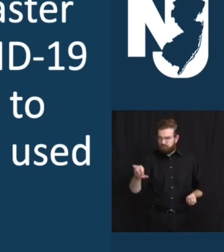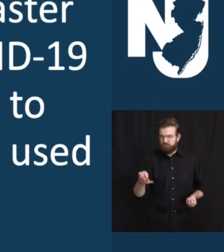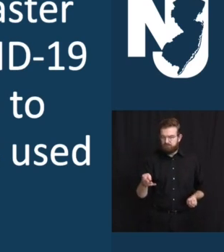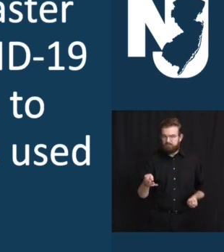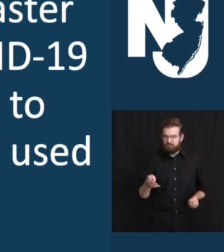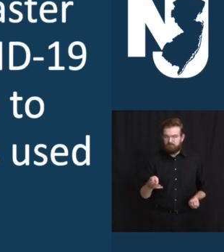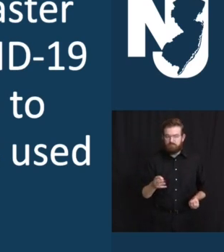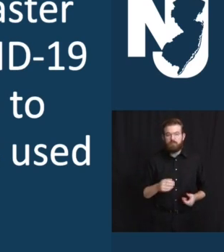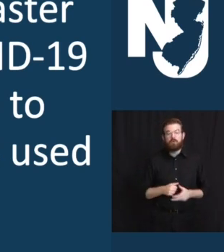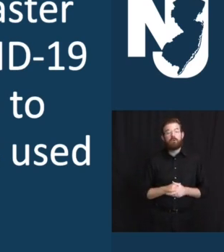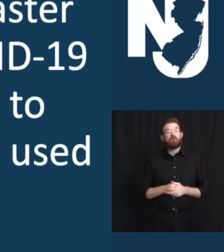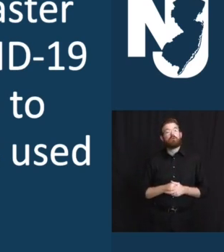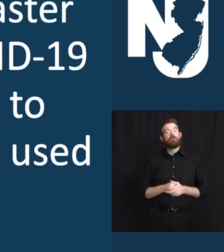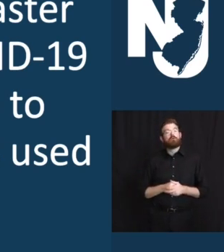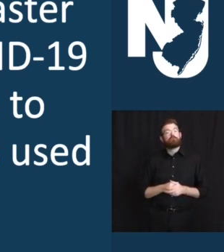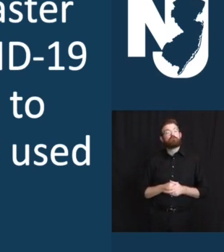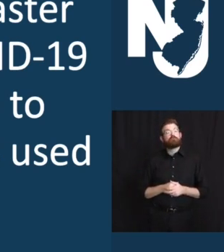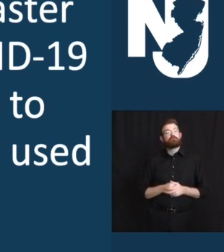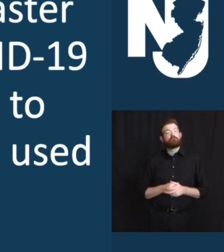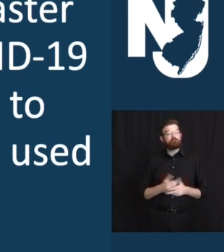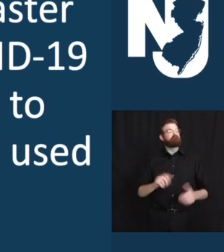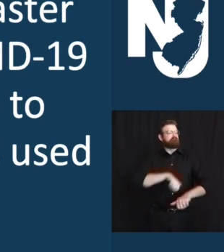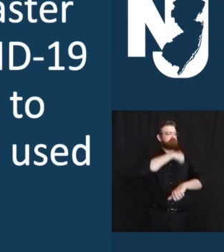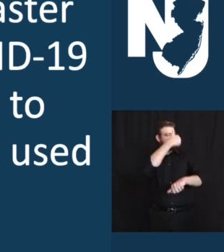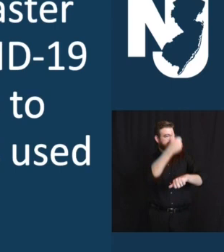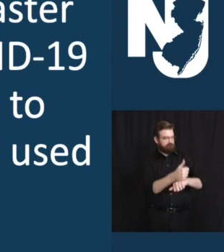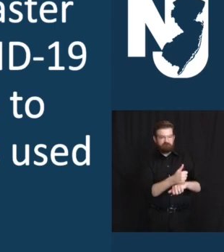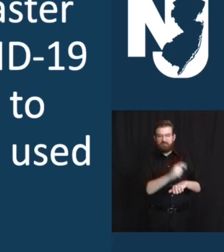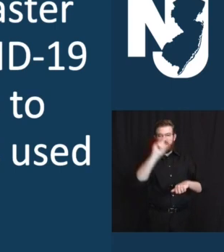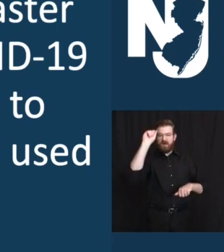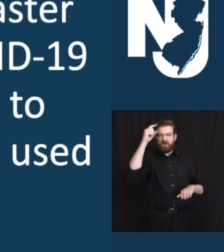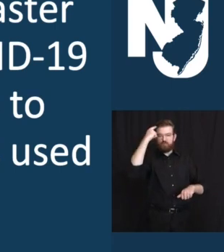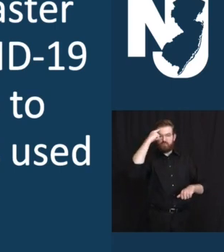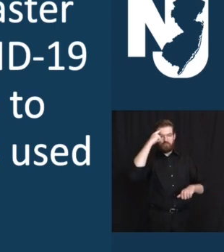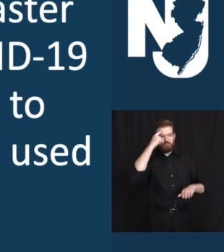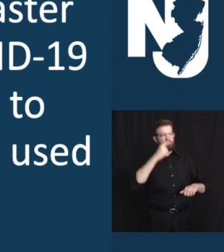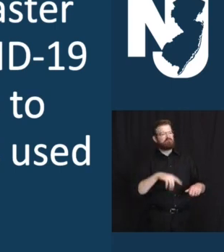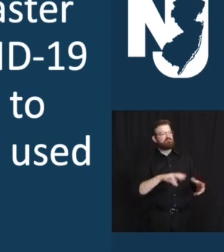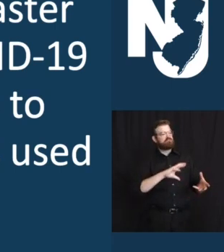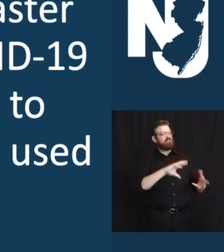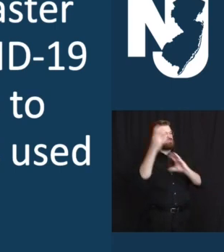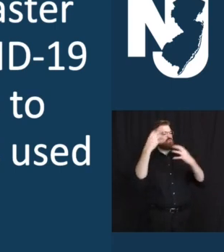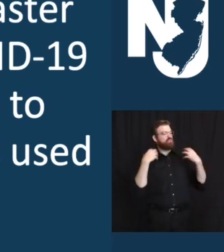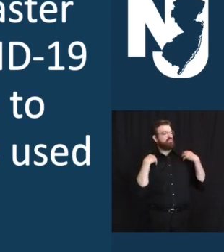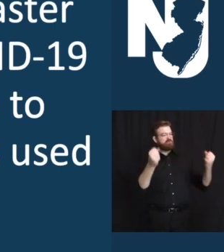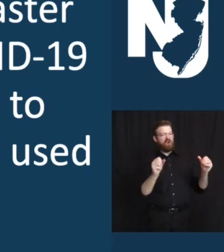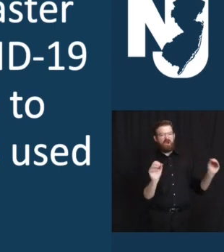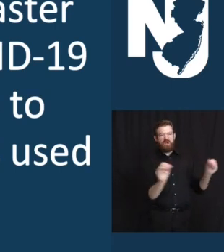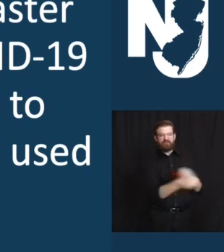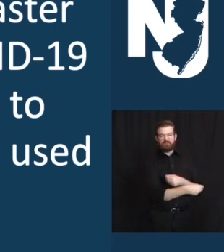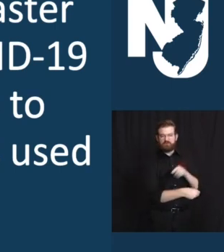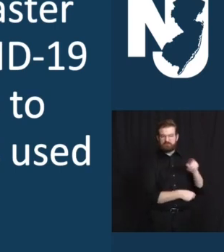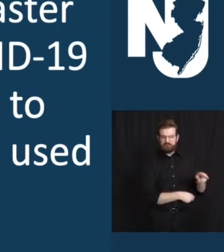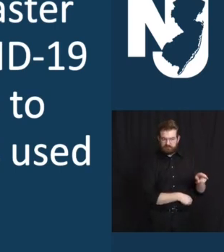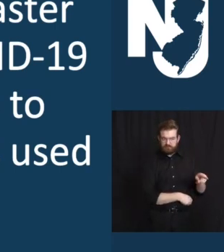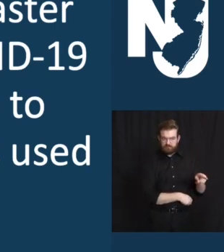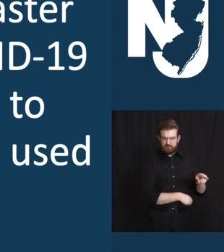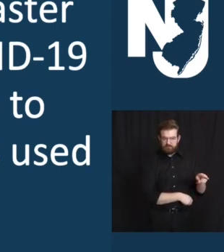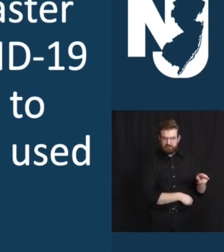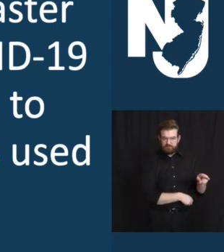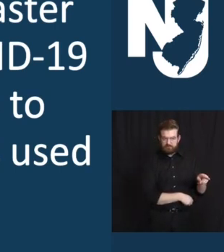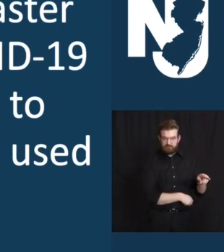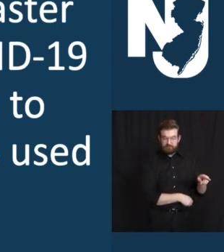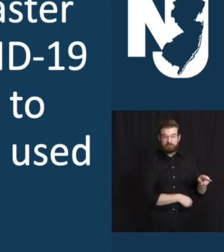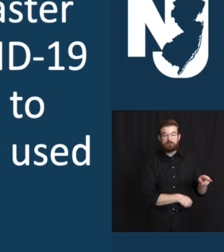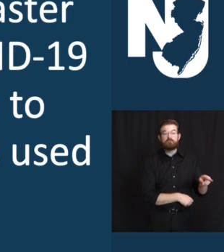recovery programs funded through the CARES Act and other sources of federal funds. In essence, this new